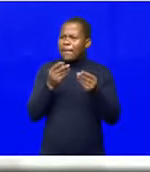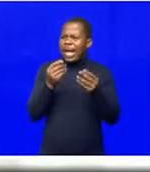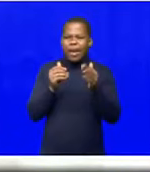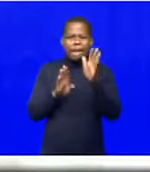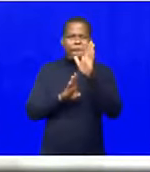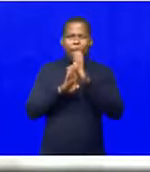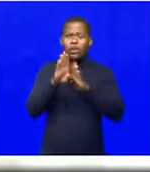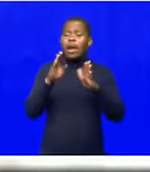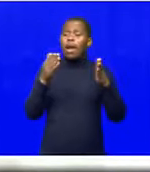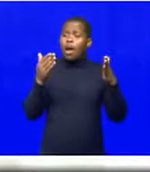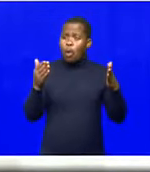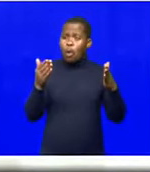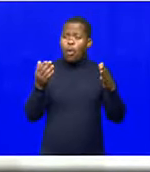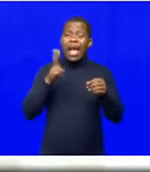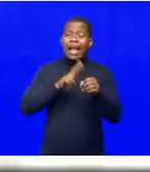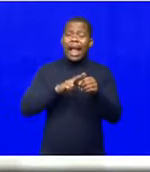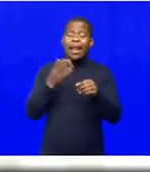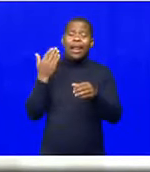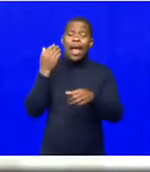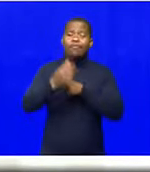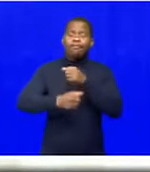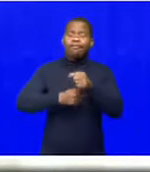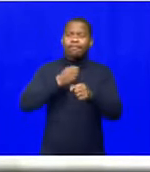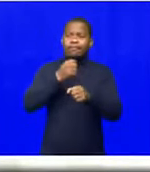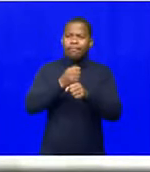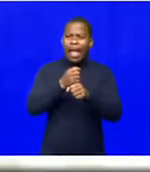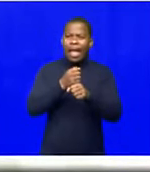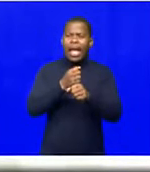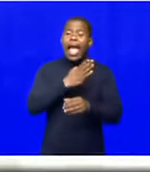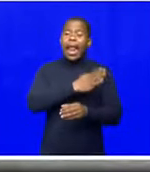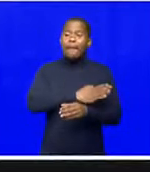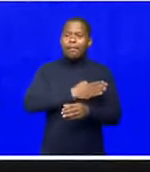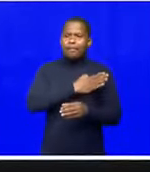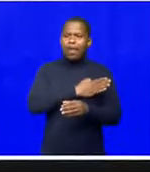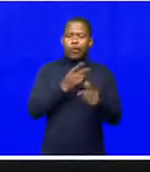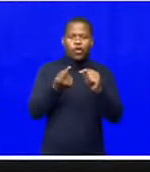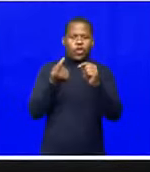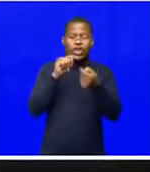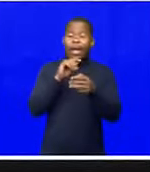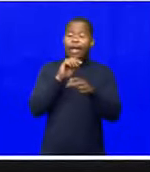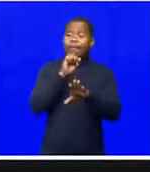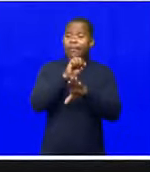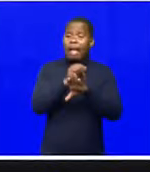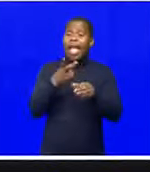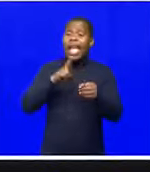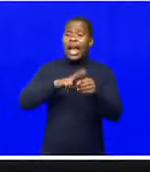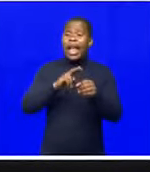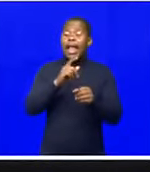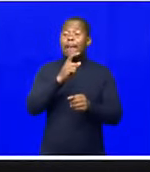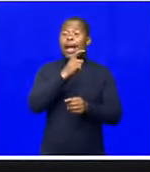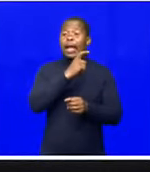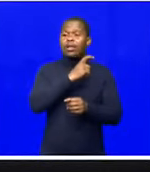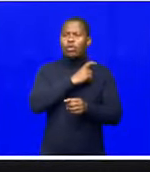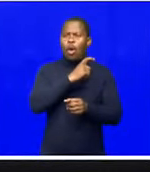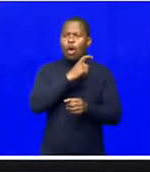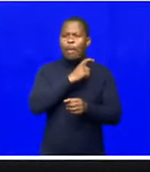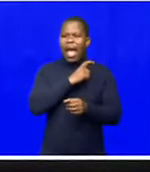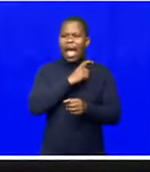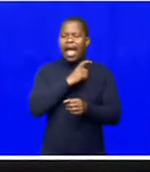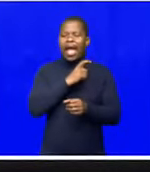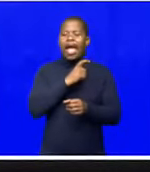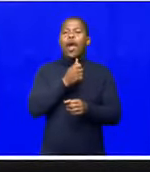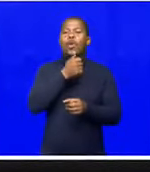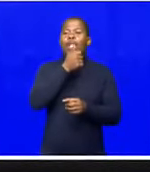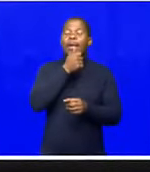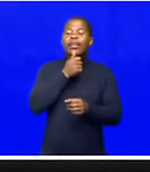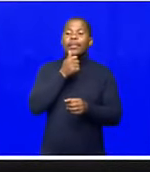2 years, with the human social behavior changing as well. Customers have learned and leveraged on technology